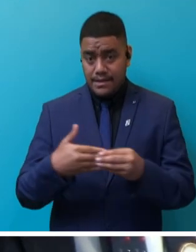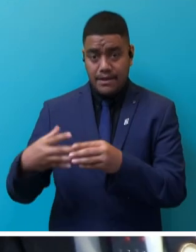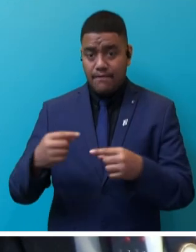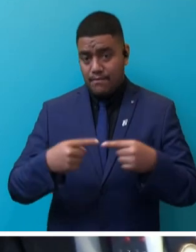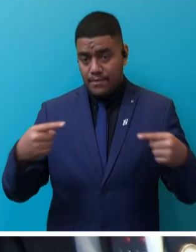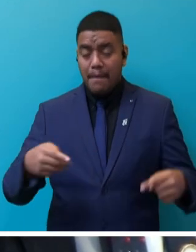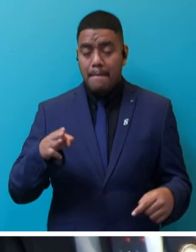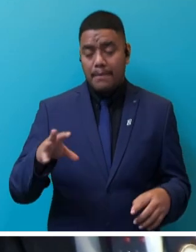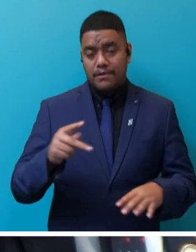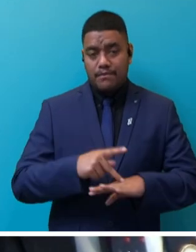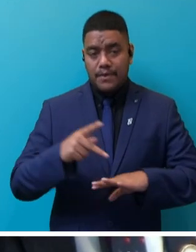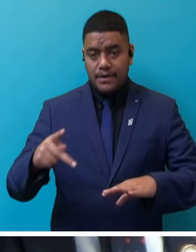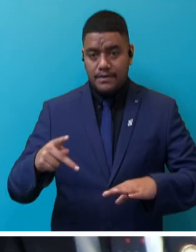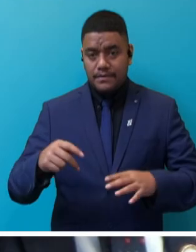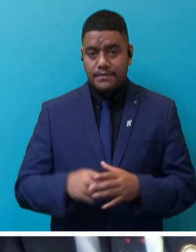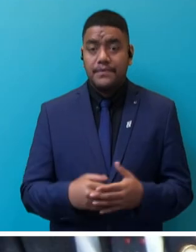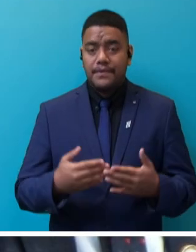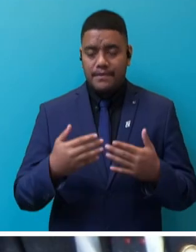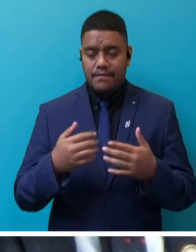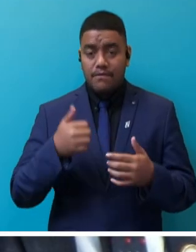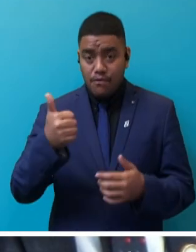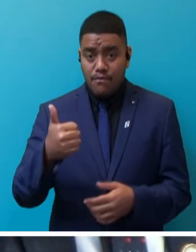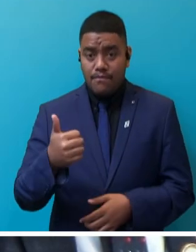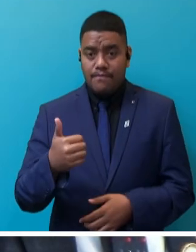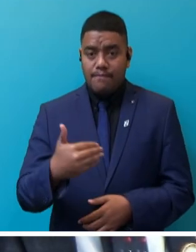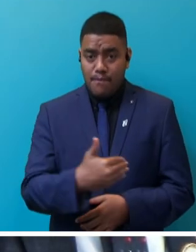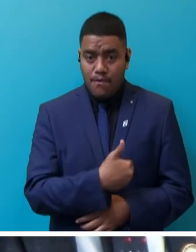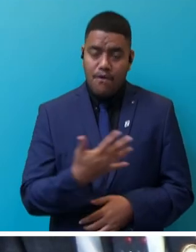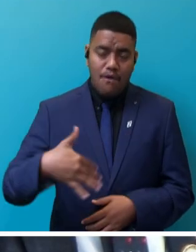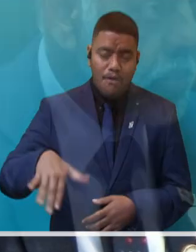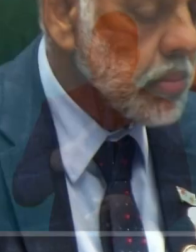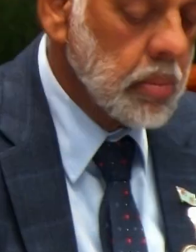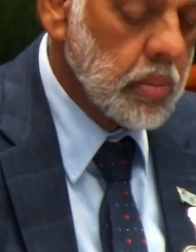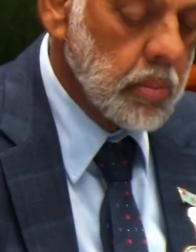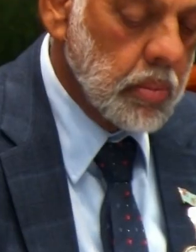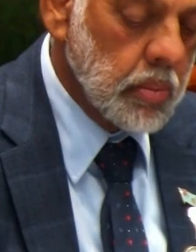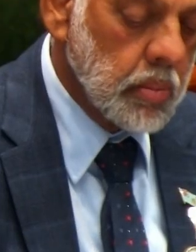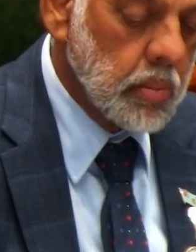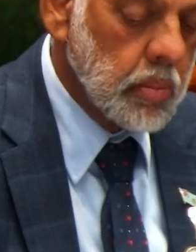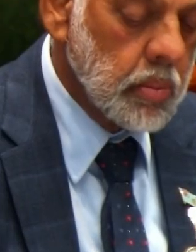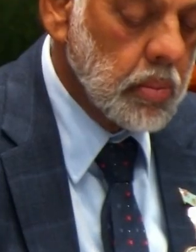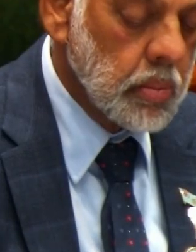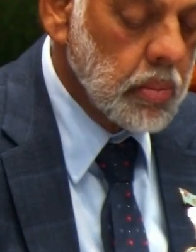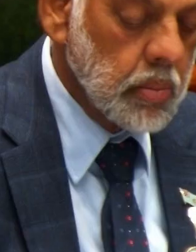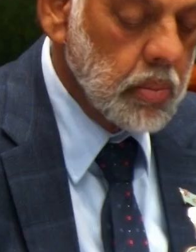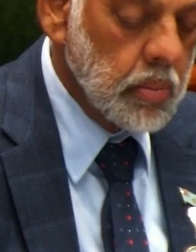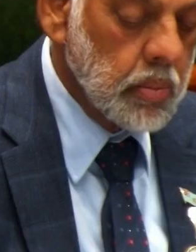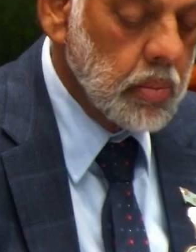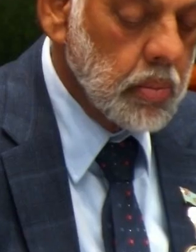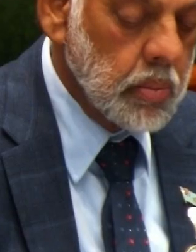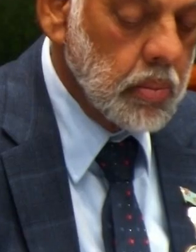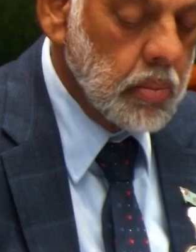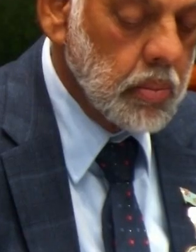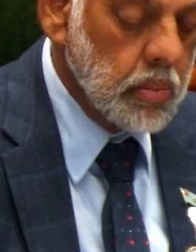Parliament. Ms. Ayana Vinakasaka, greetings to all who have joined us this session virtually. Madam